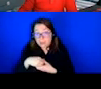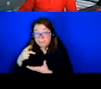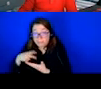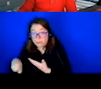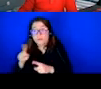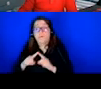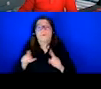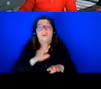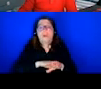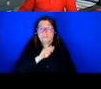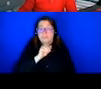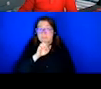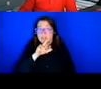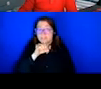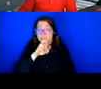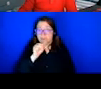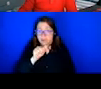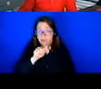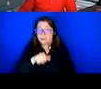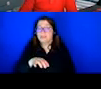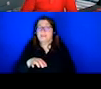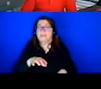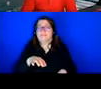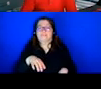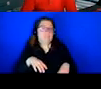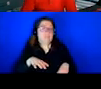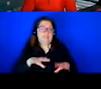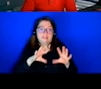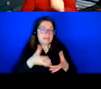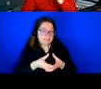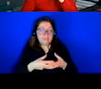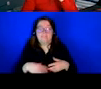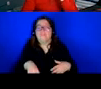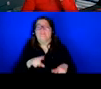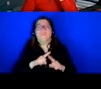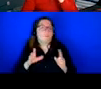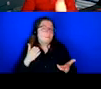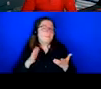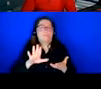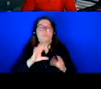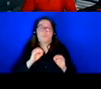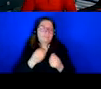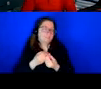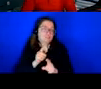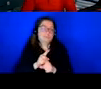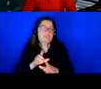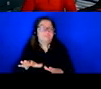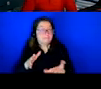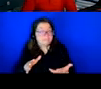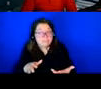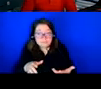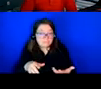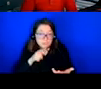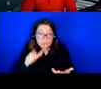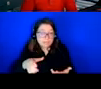on the Meliora Collective or just, you know, serving as a mentor in their own organization, I think we also forget that we don't have to have all the answers,